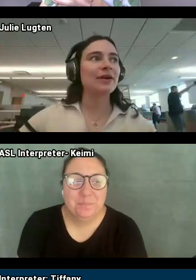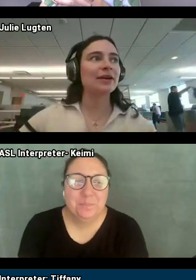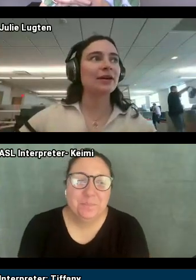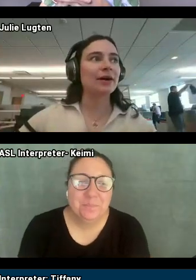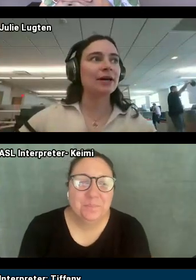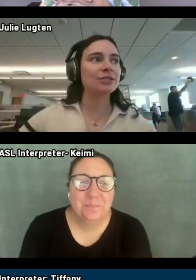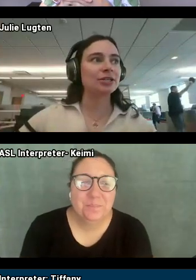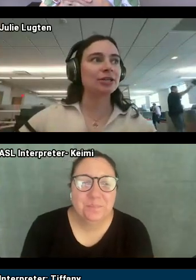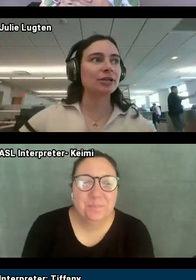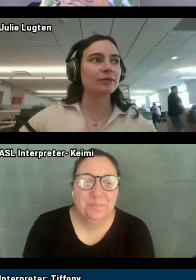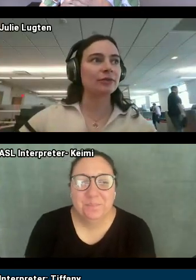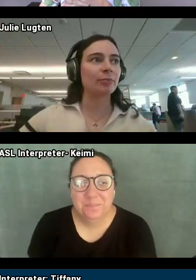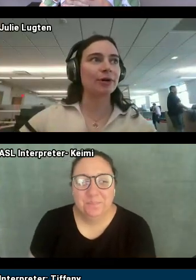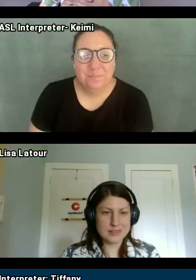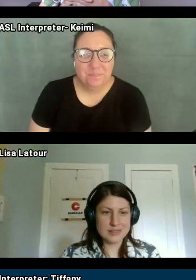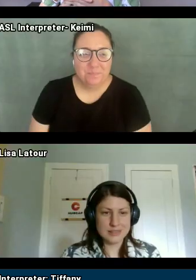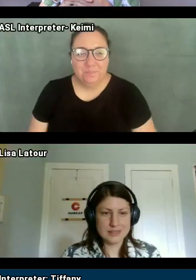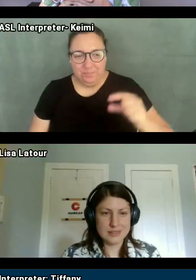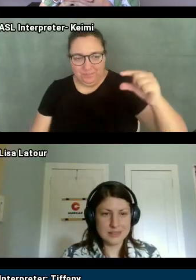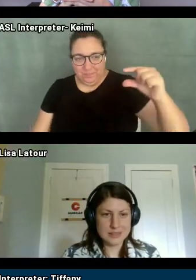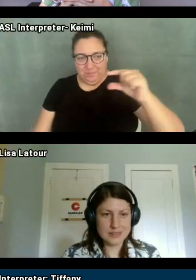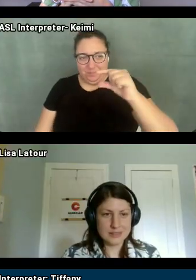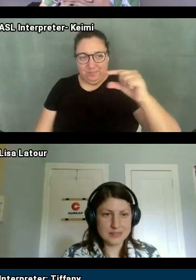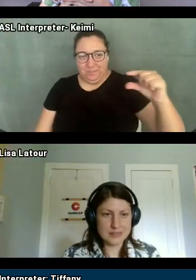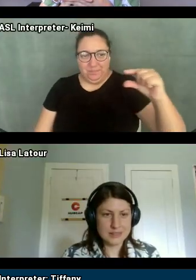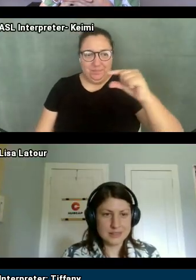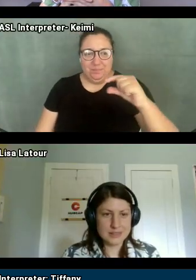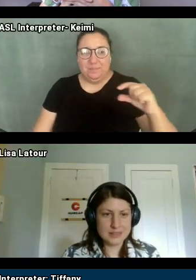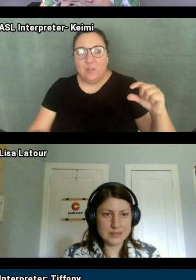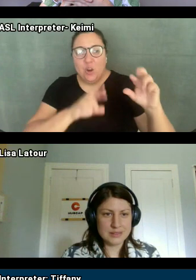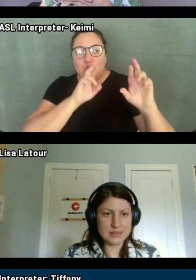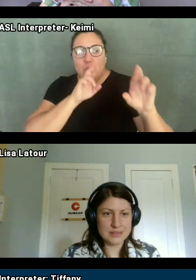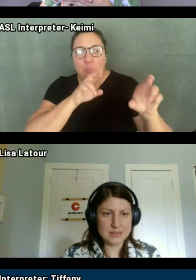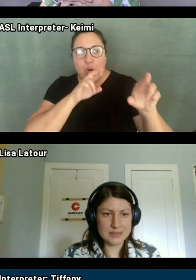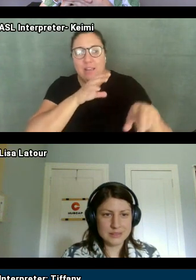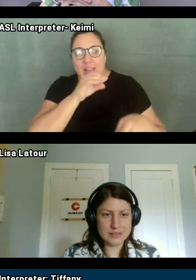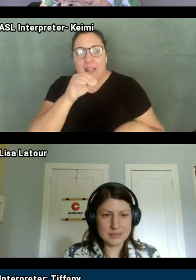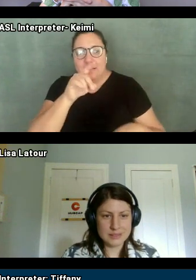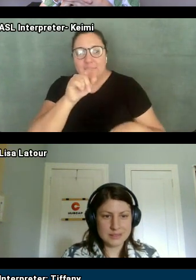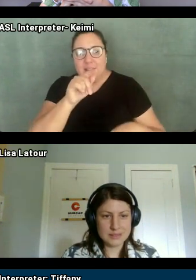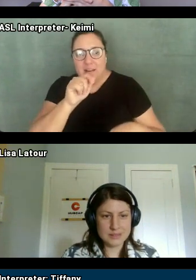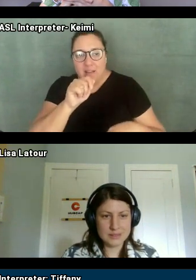So if I go under reporting and data, then reports,